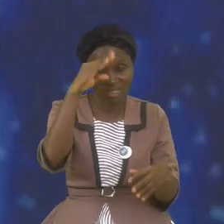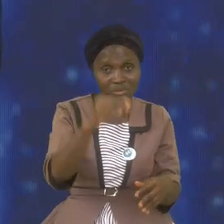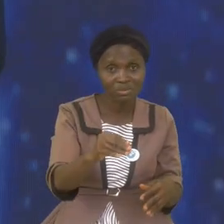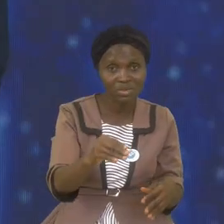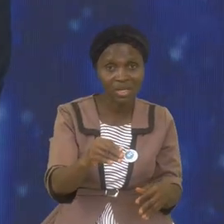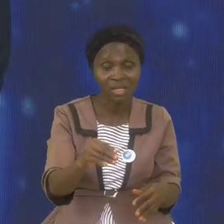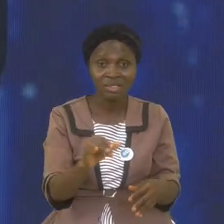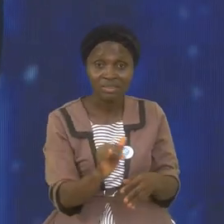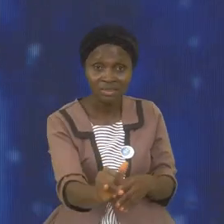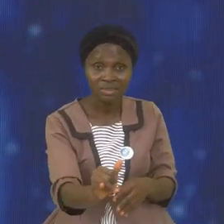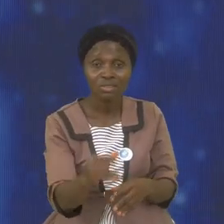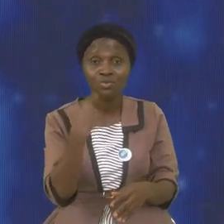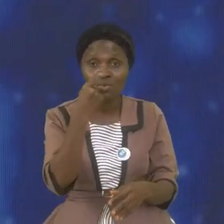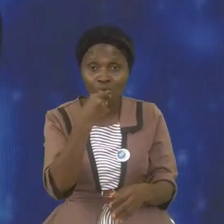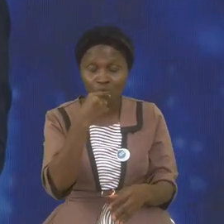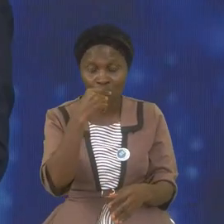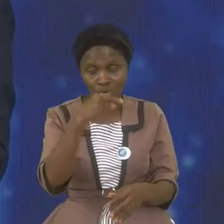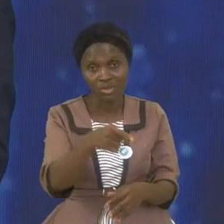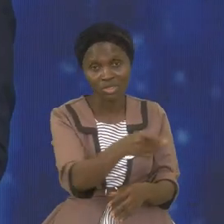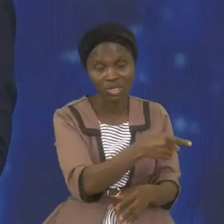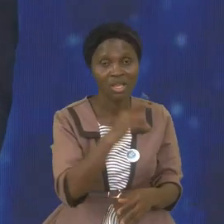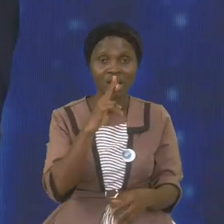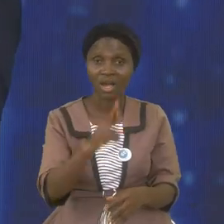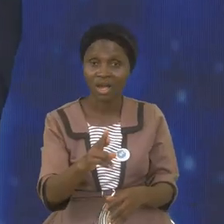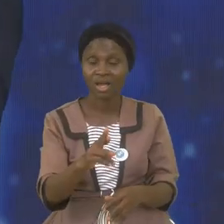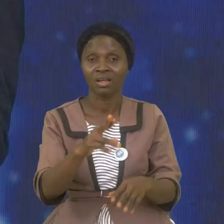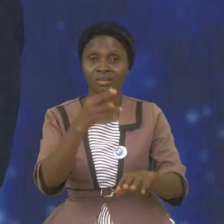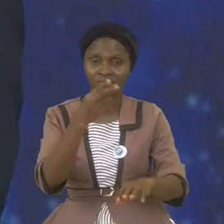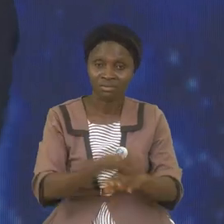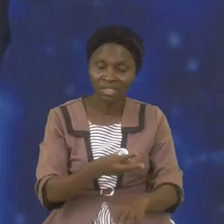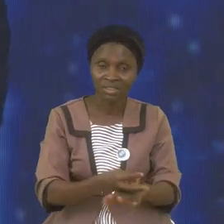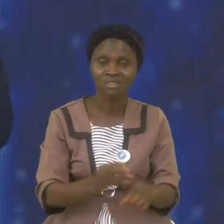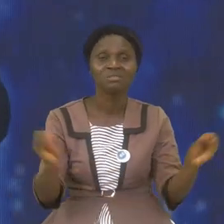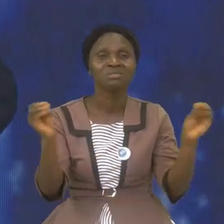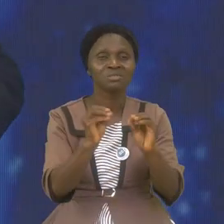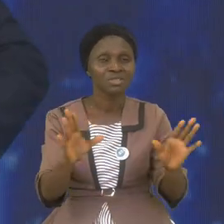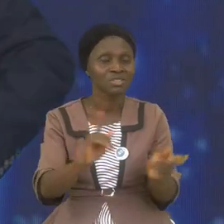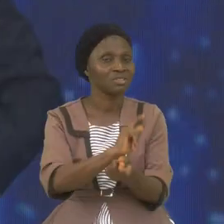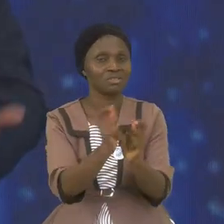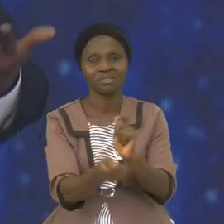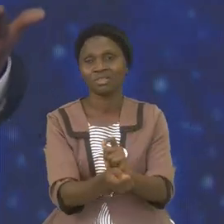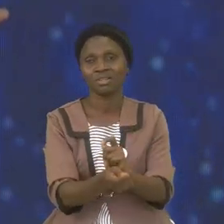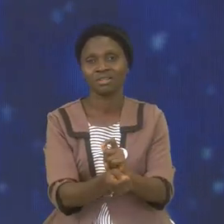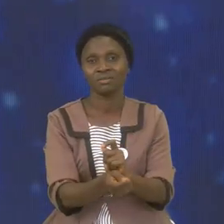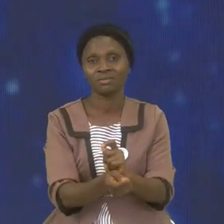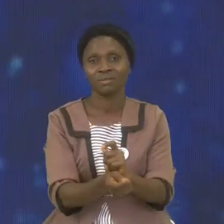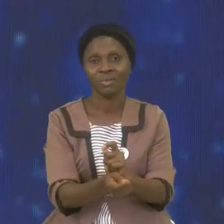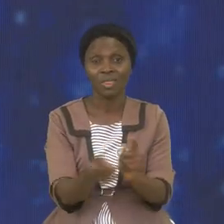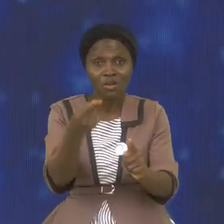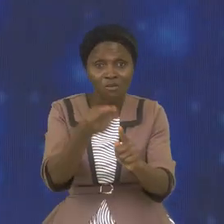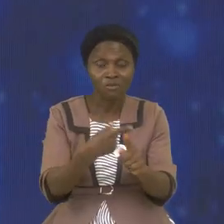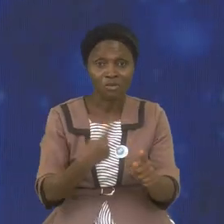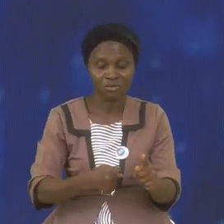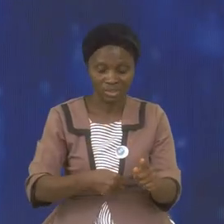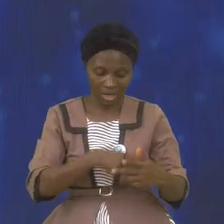is still who they were. Nothing has changed. Out of the heart of